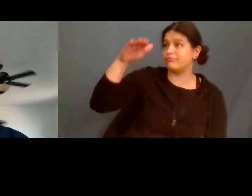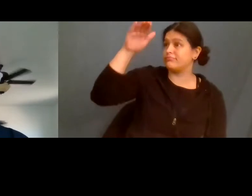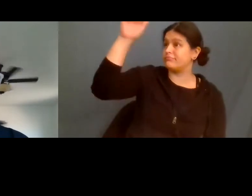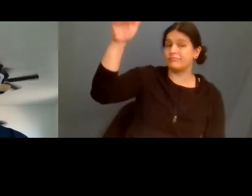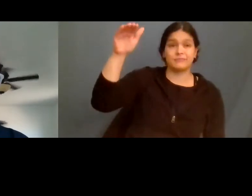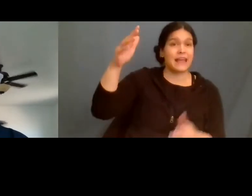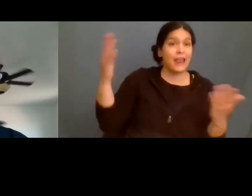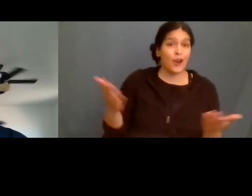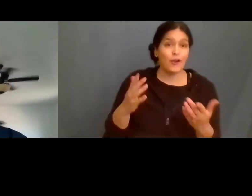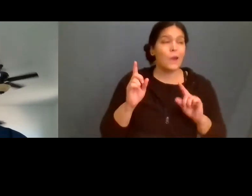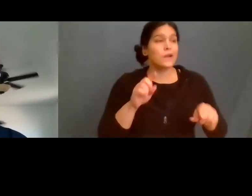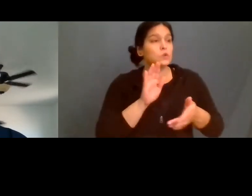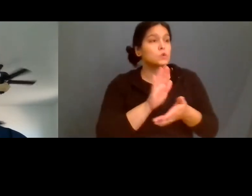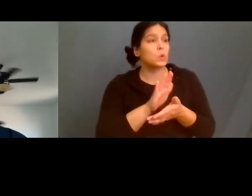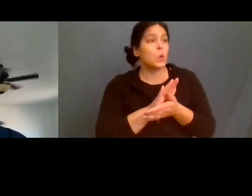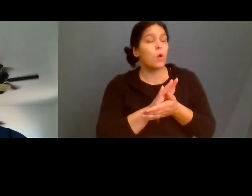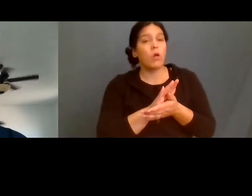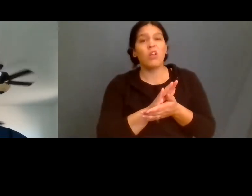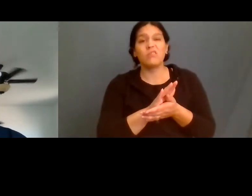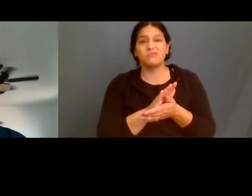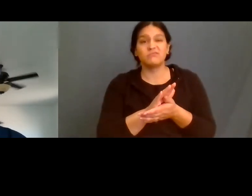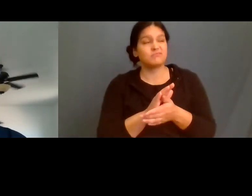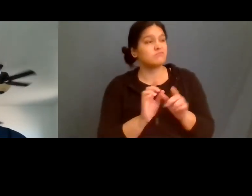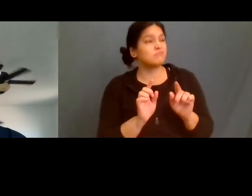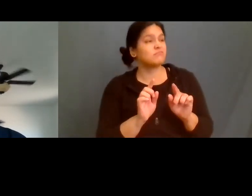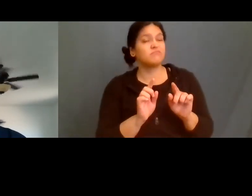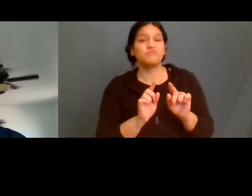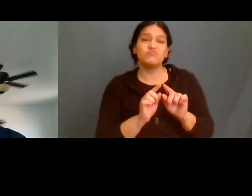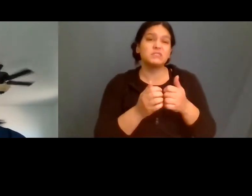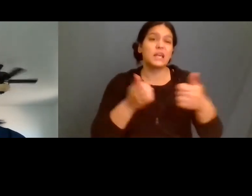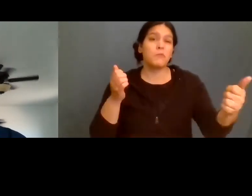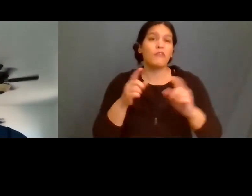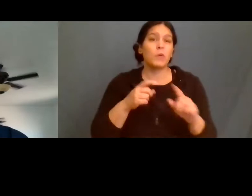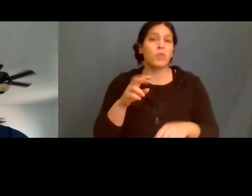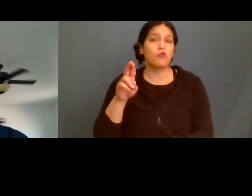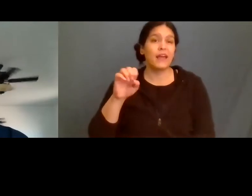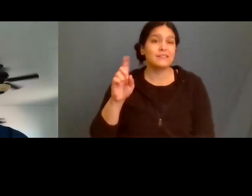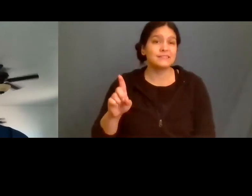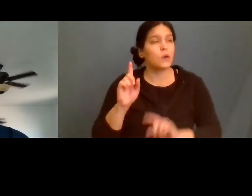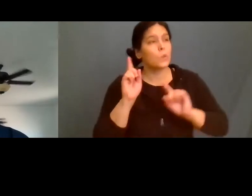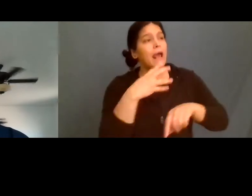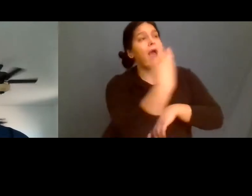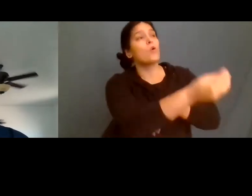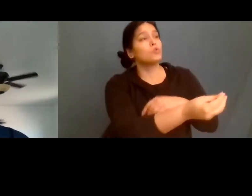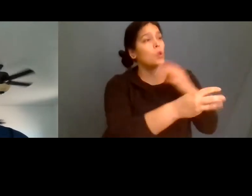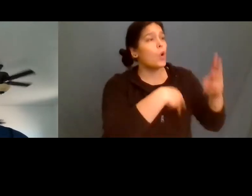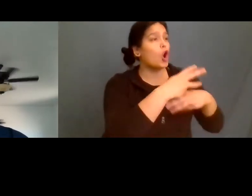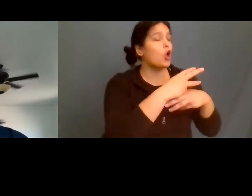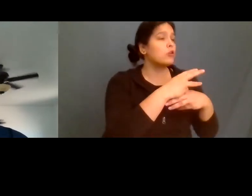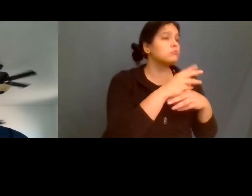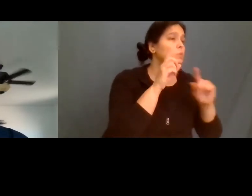have come back, and now I love my job. I